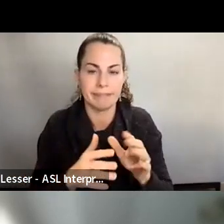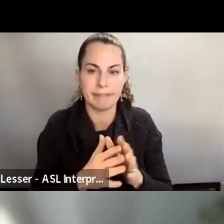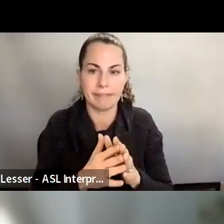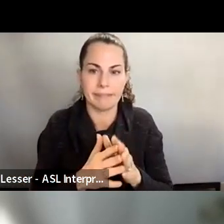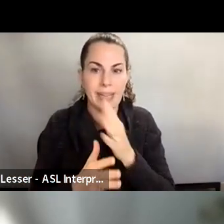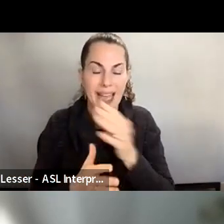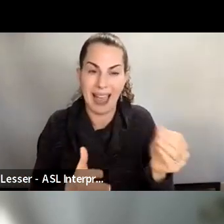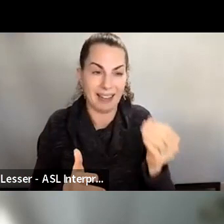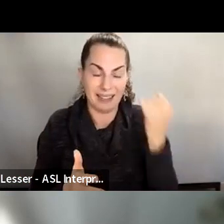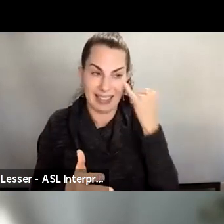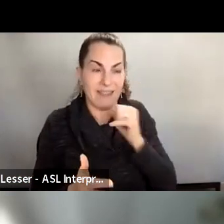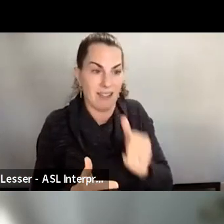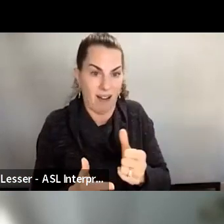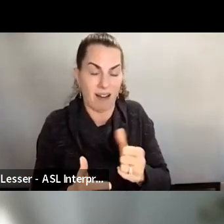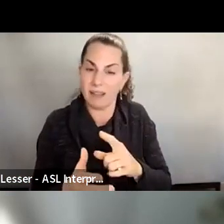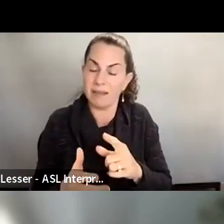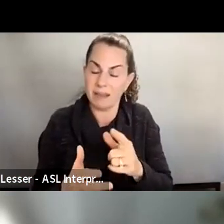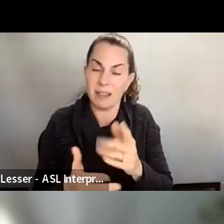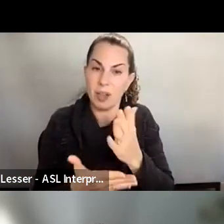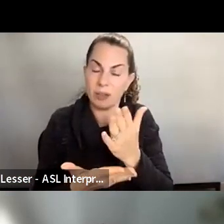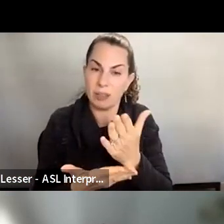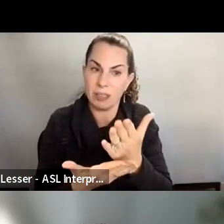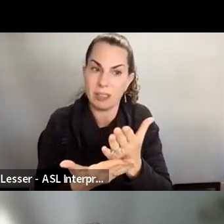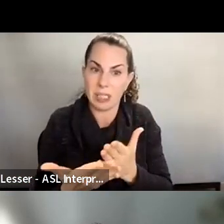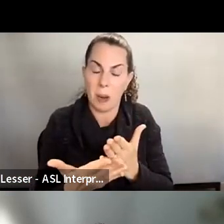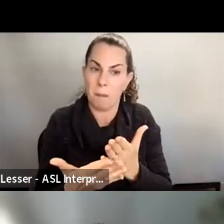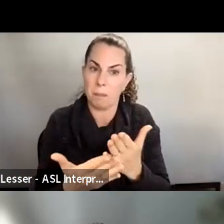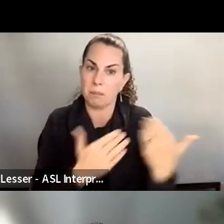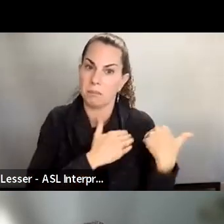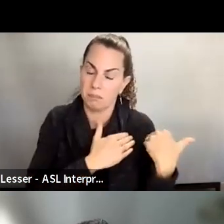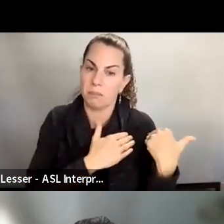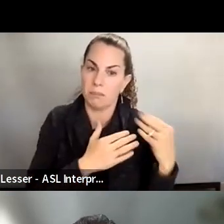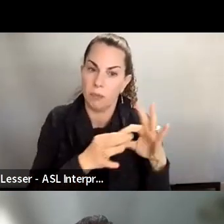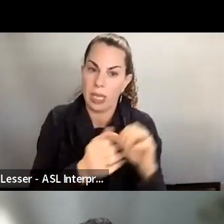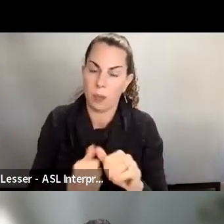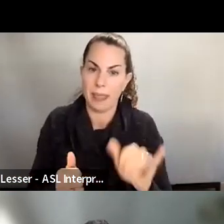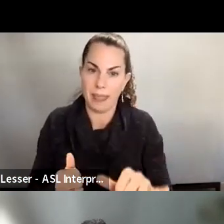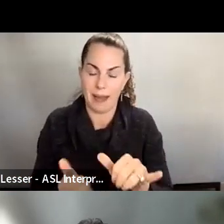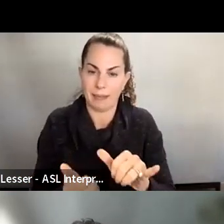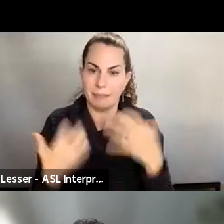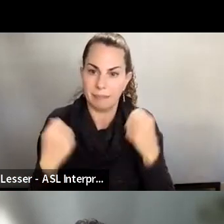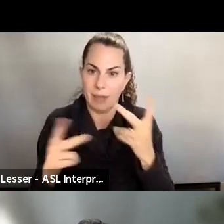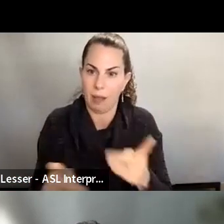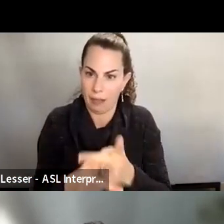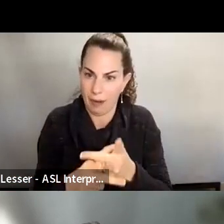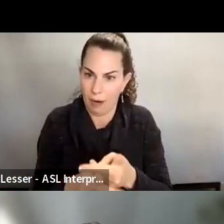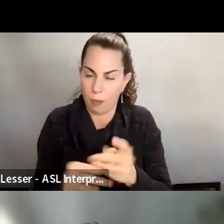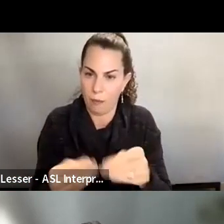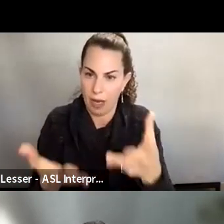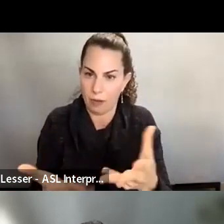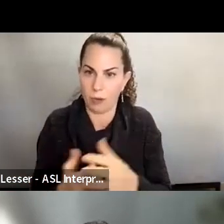liability for that hospital or that medical provider, right? To Dylan's point before, we checked, they weren't assessed